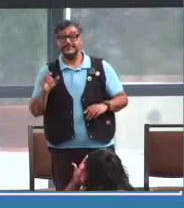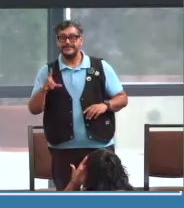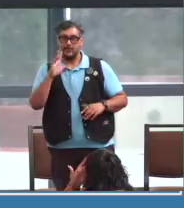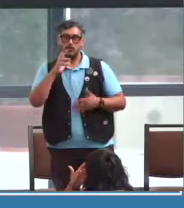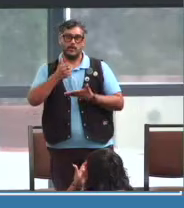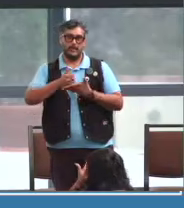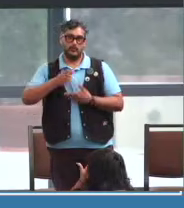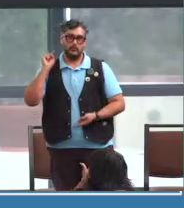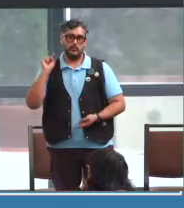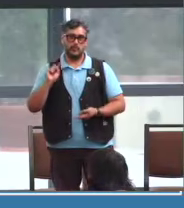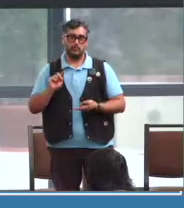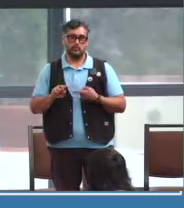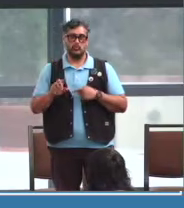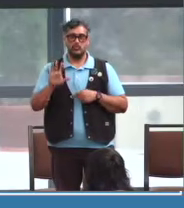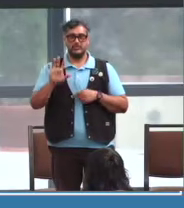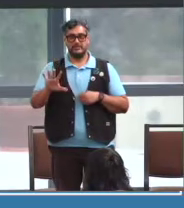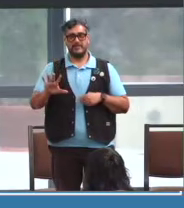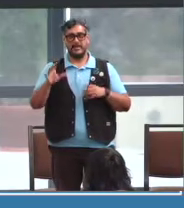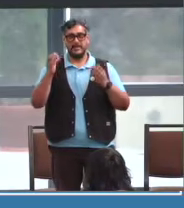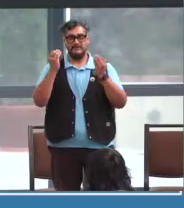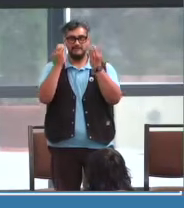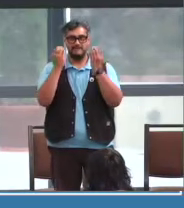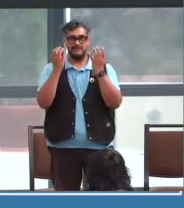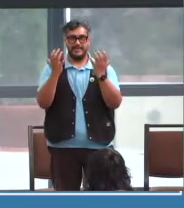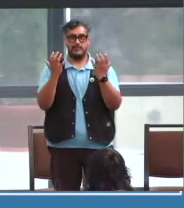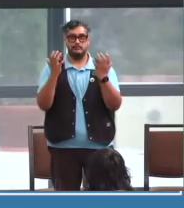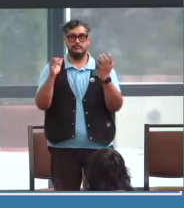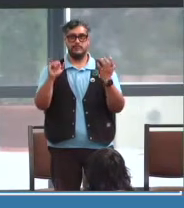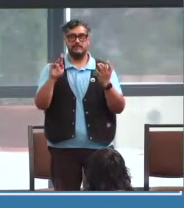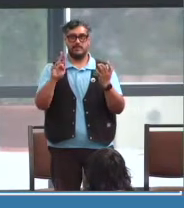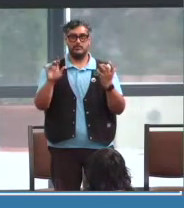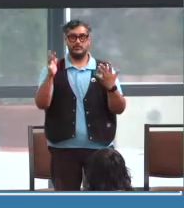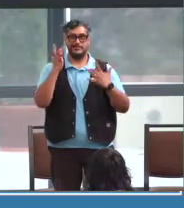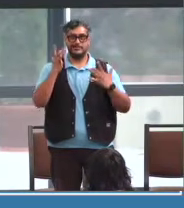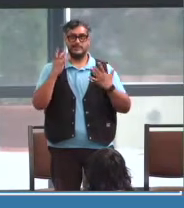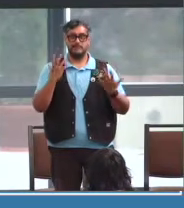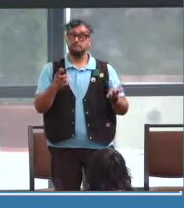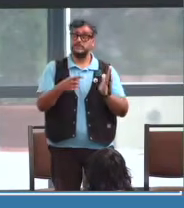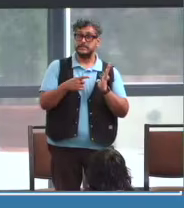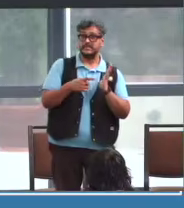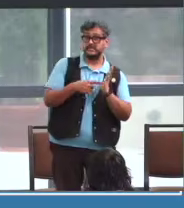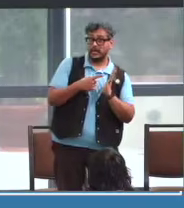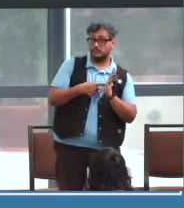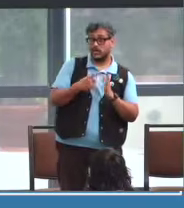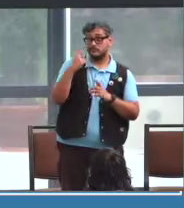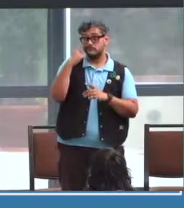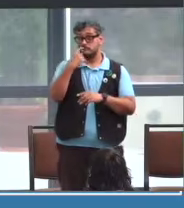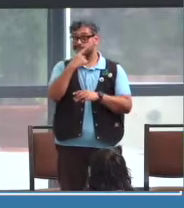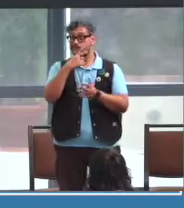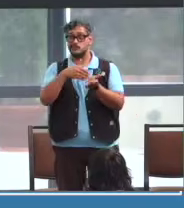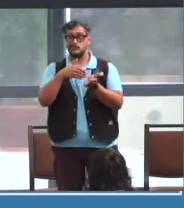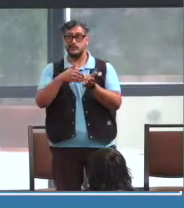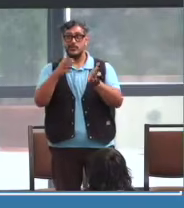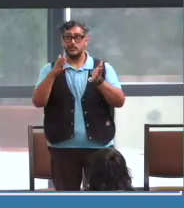helps reduce the inflammatory disease in the eye. Sometimes the ophthalmologist will also decide to do what's called